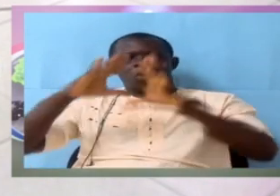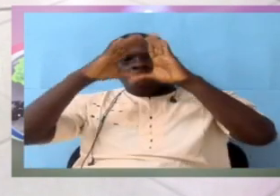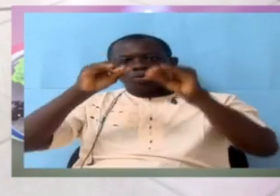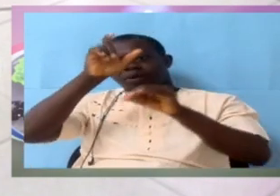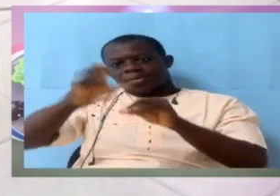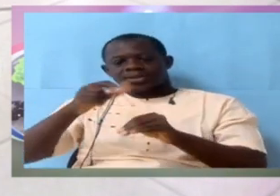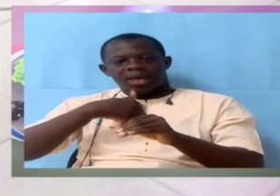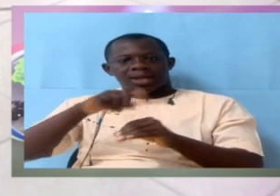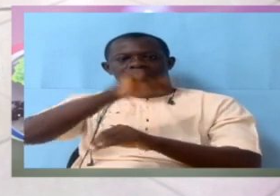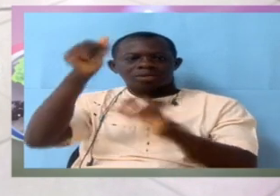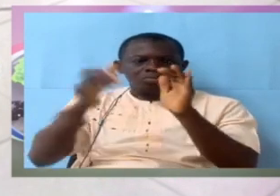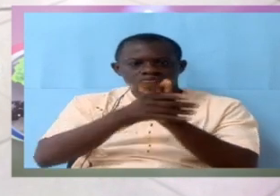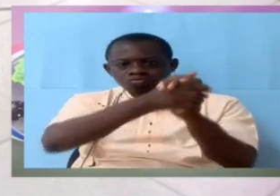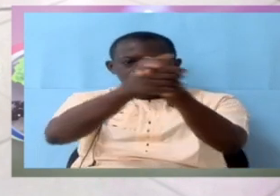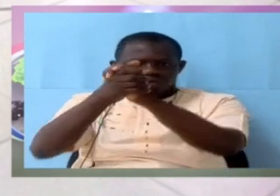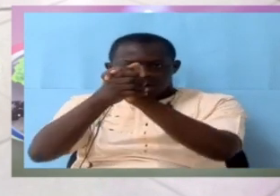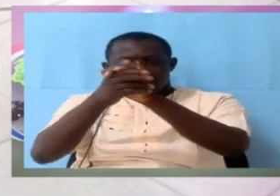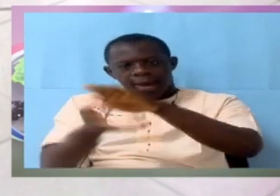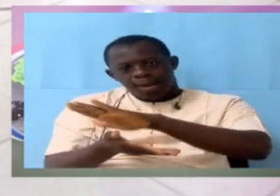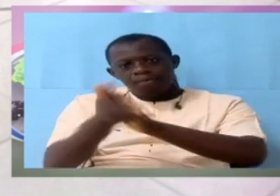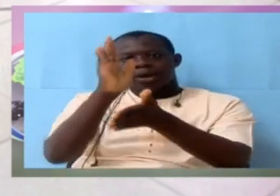I greeted him and I passed along.